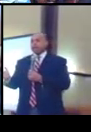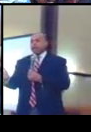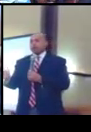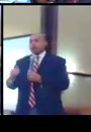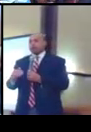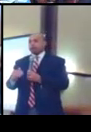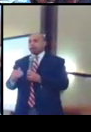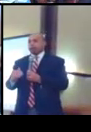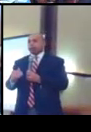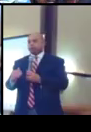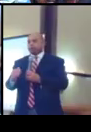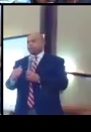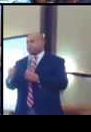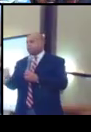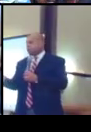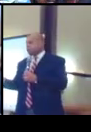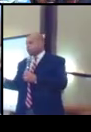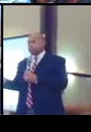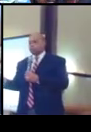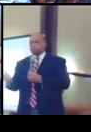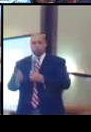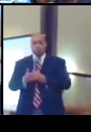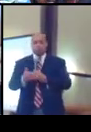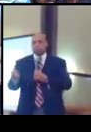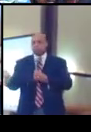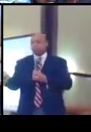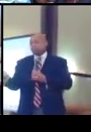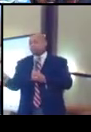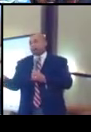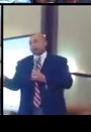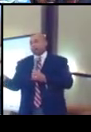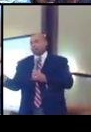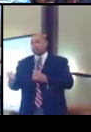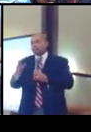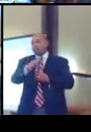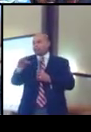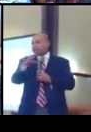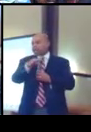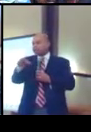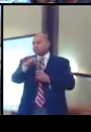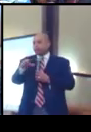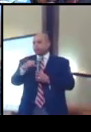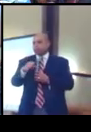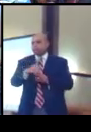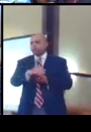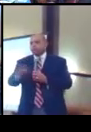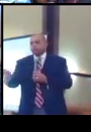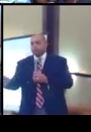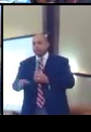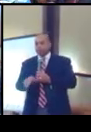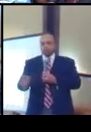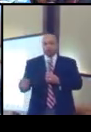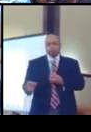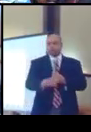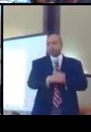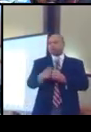confidence and so most of our neighborhoods are built. It's mostly housing, and then you have community housing parks, but we